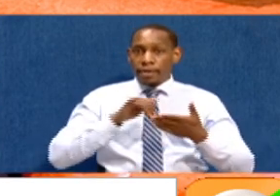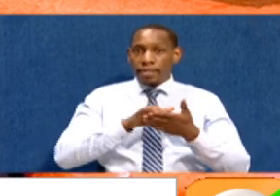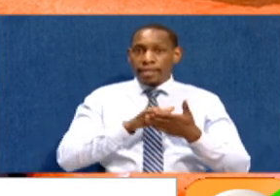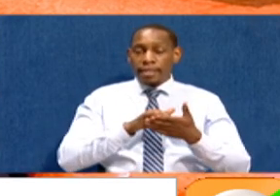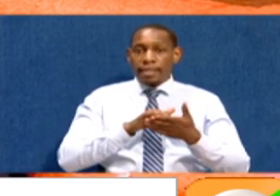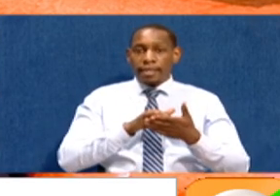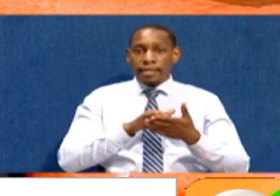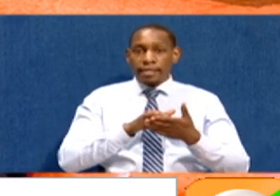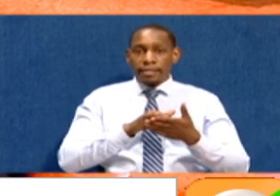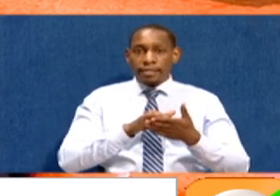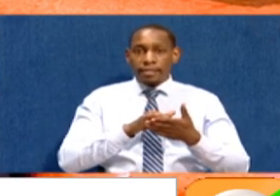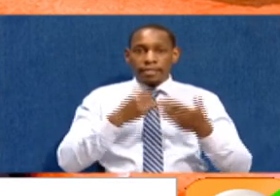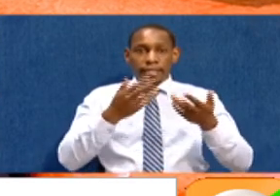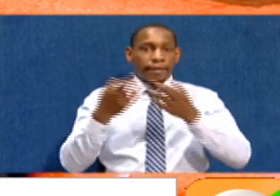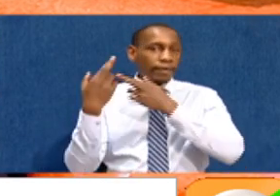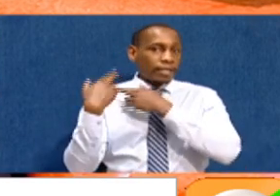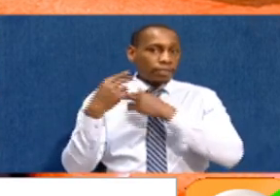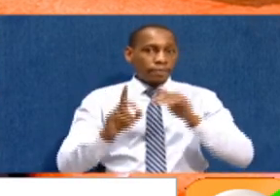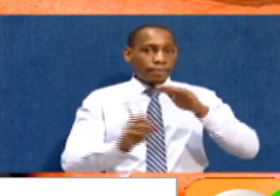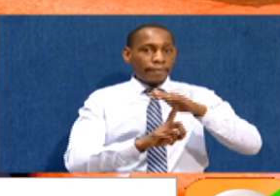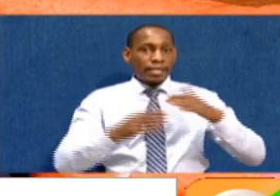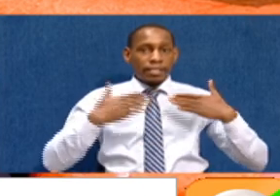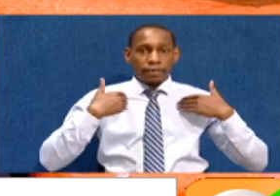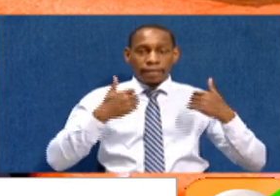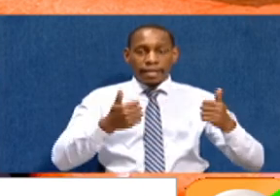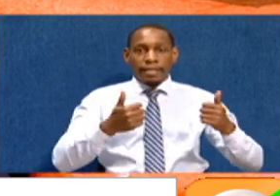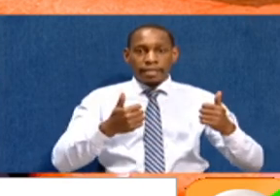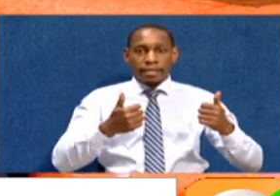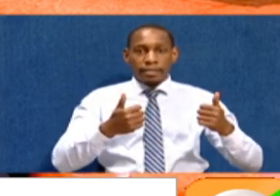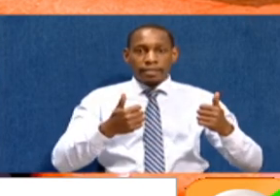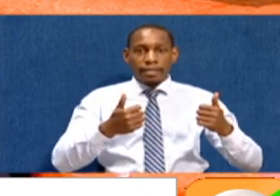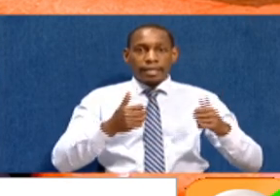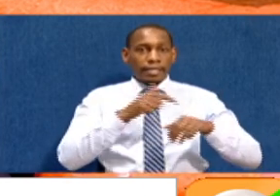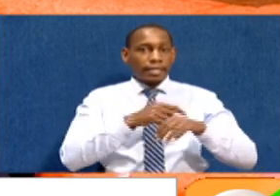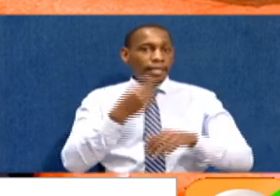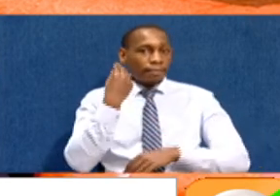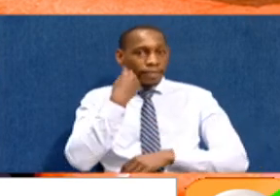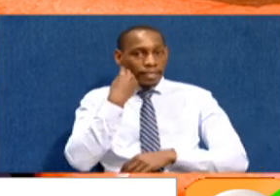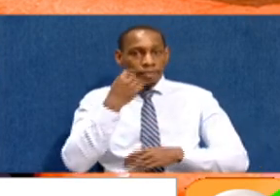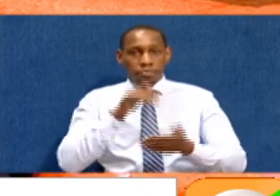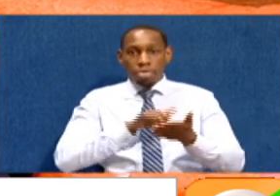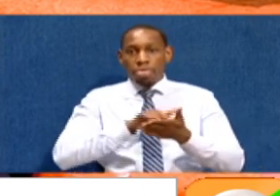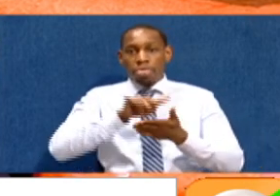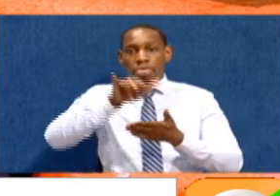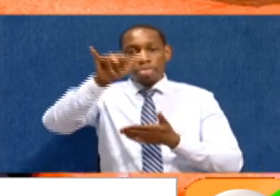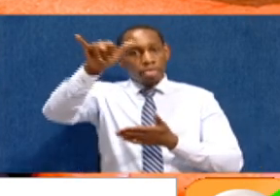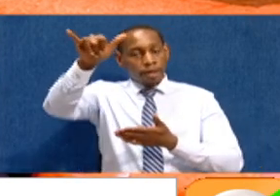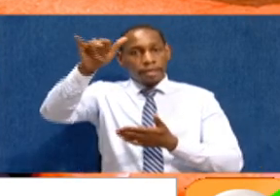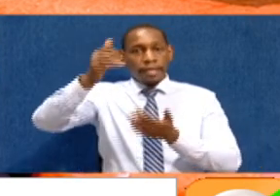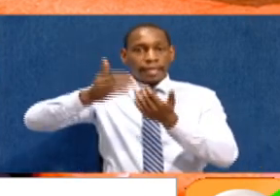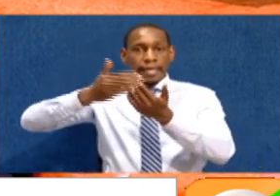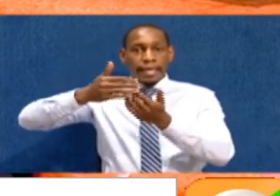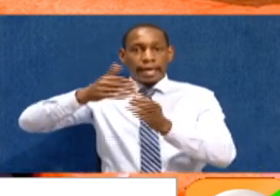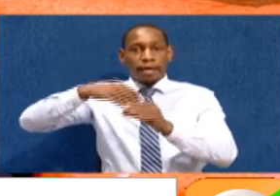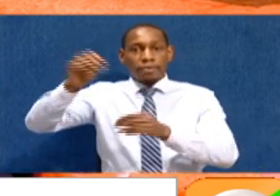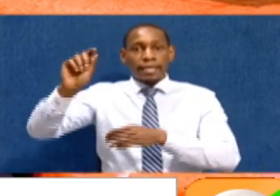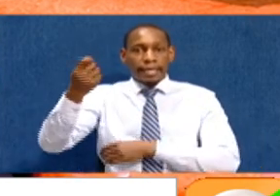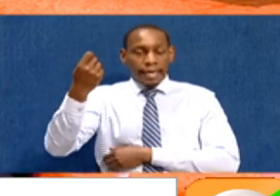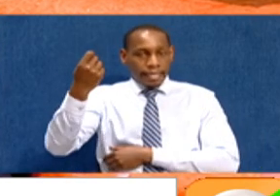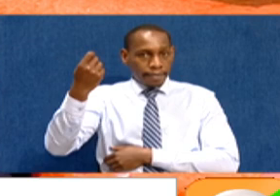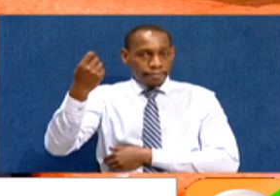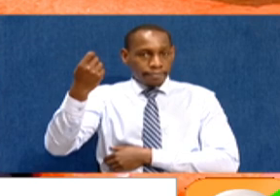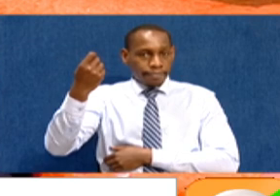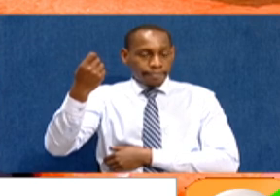in charge of the Ministry of Health. When they fall sick, they go out of the country for treatment. That